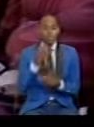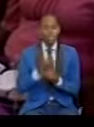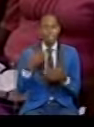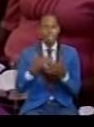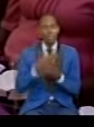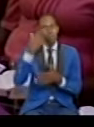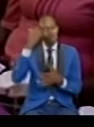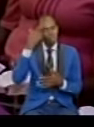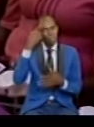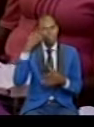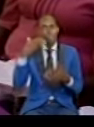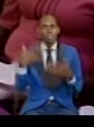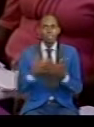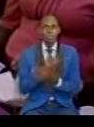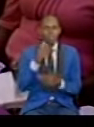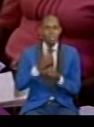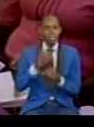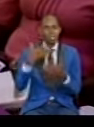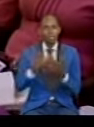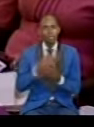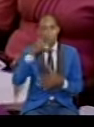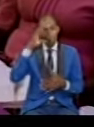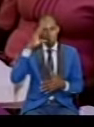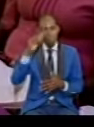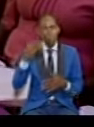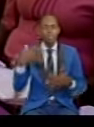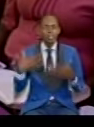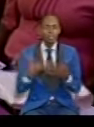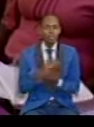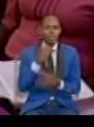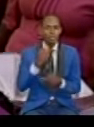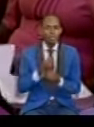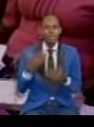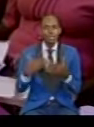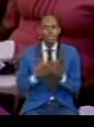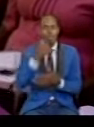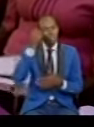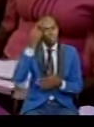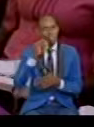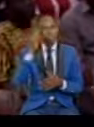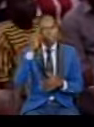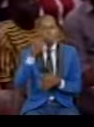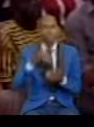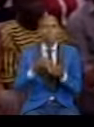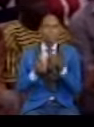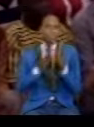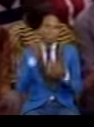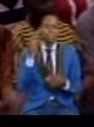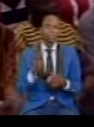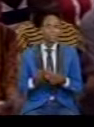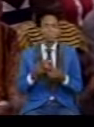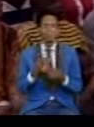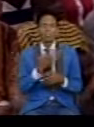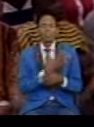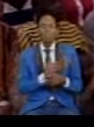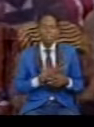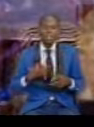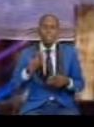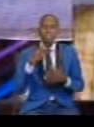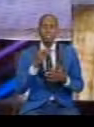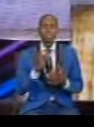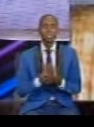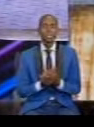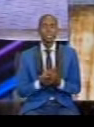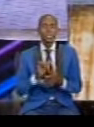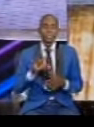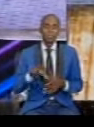New year, new mind, a new year, new understanding in Jesus' name. And then it says, he